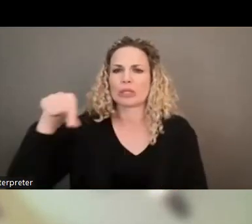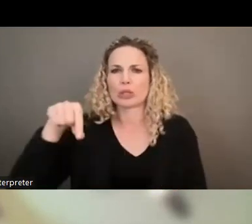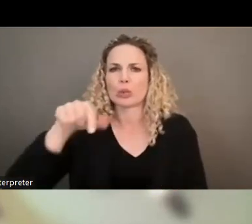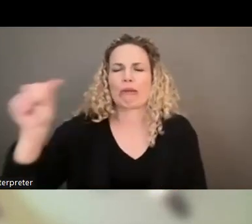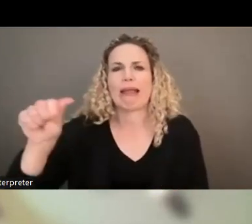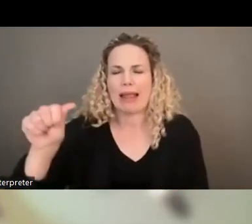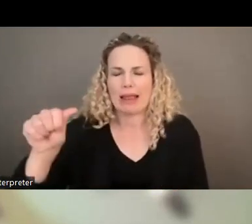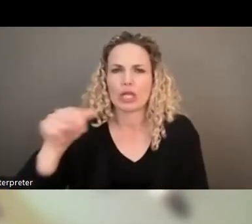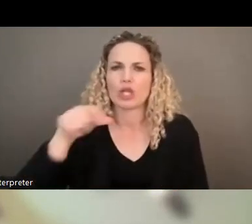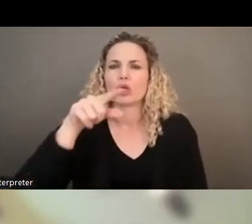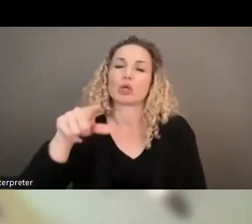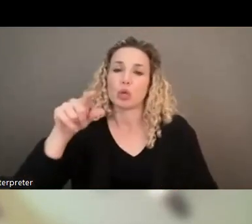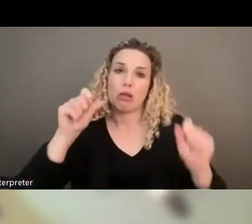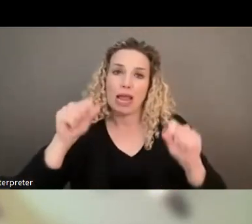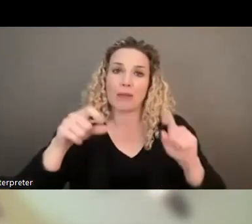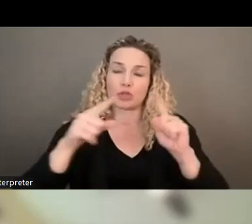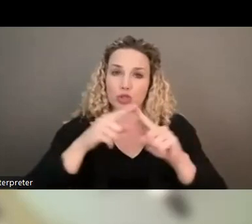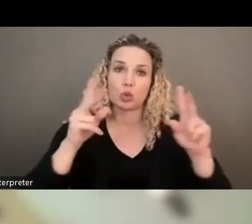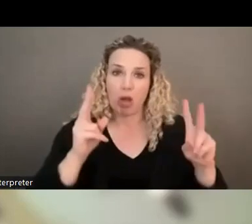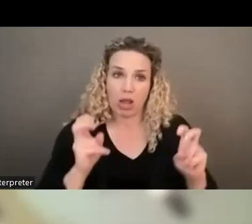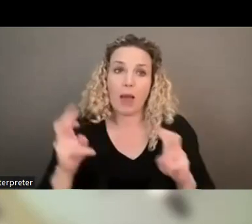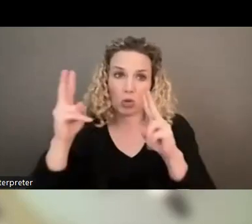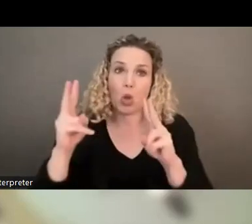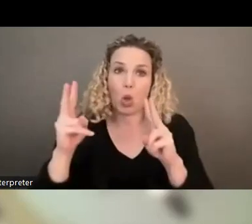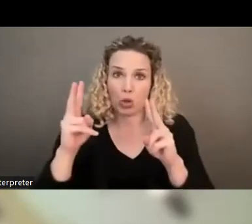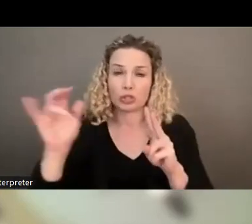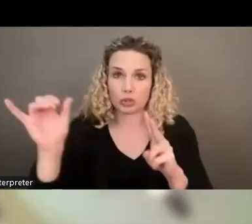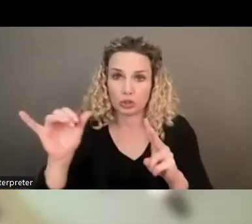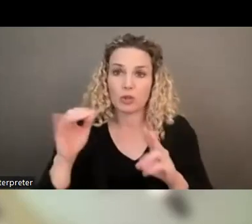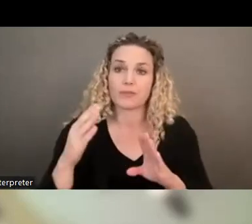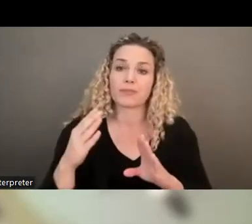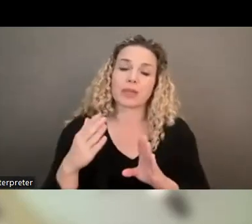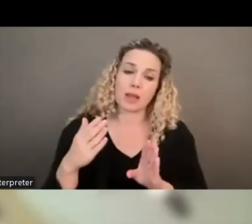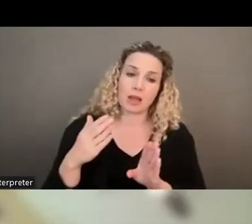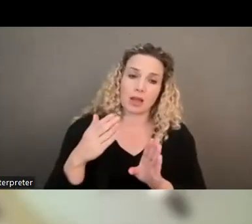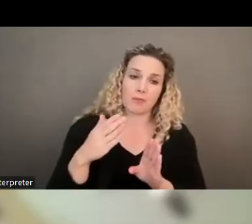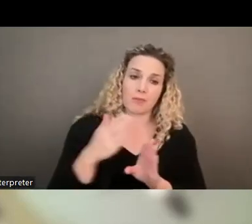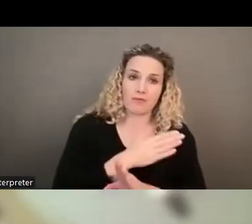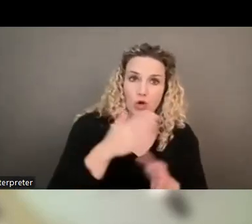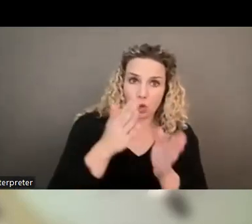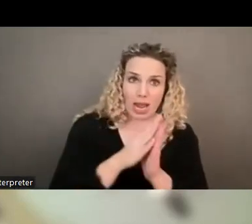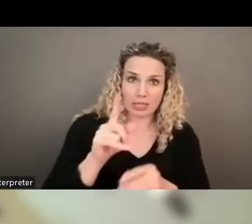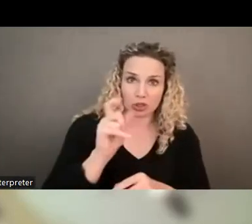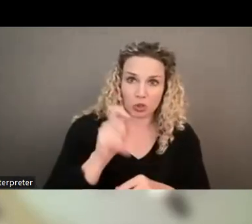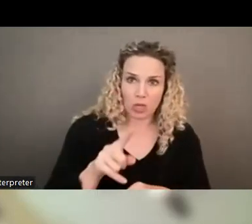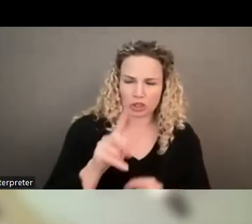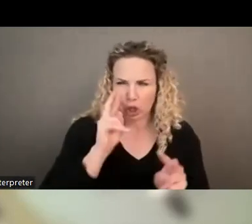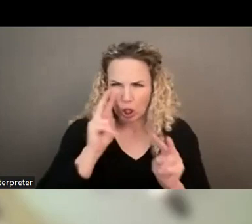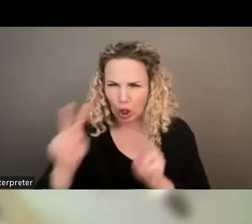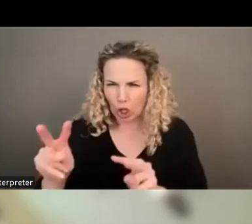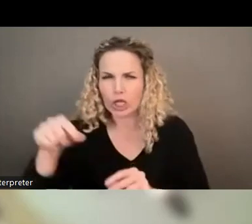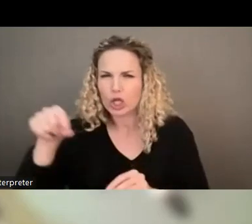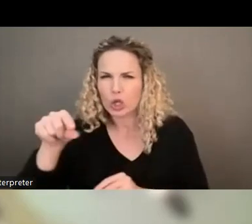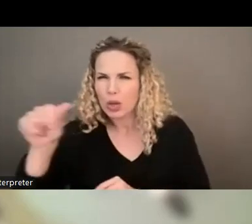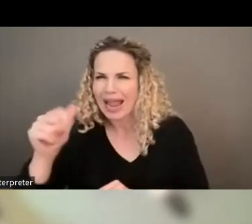you are also able to upvote them. Before you ask a question, look at the Q&A to see if